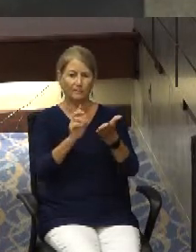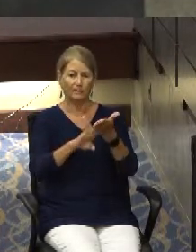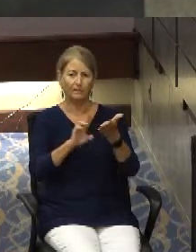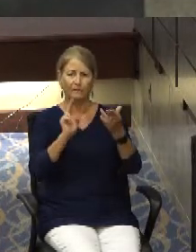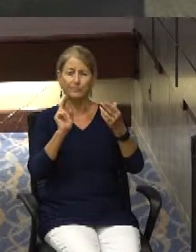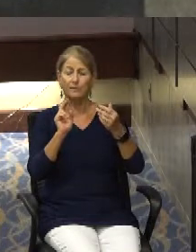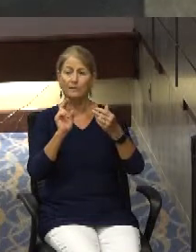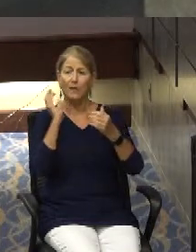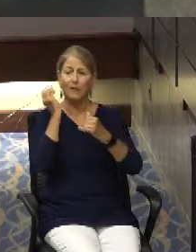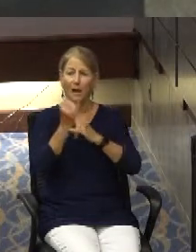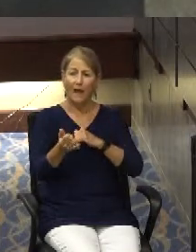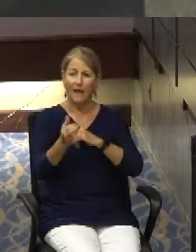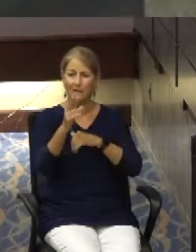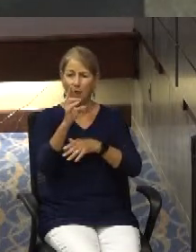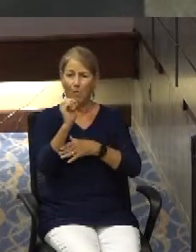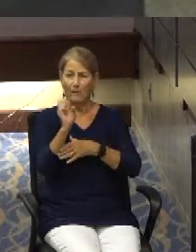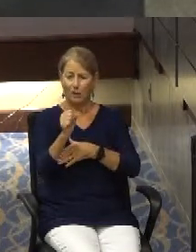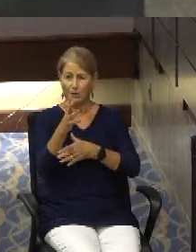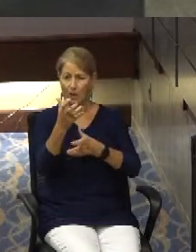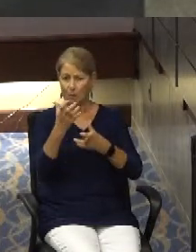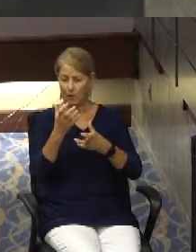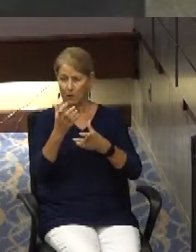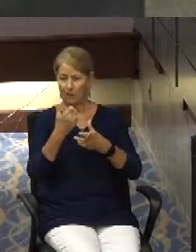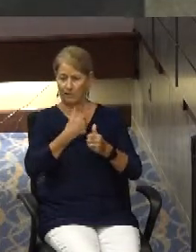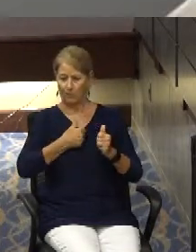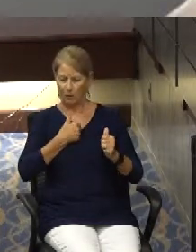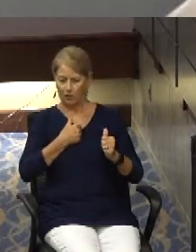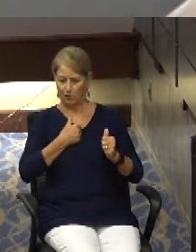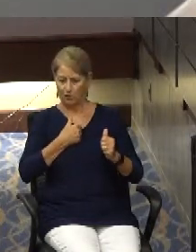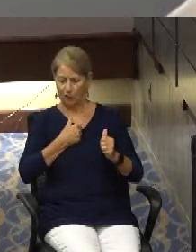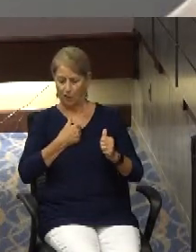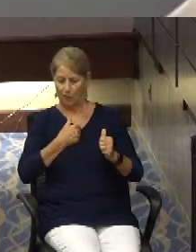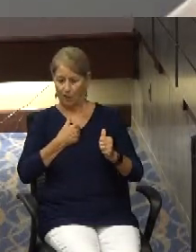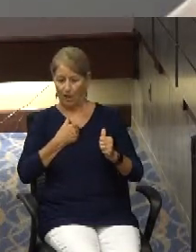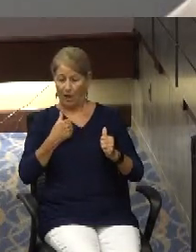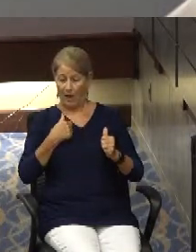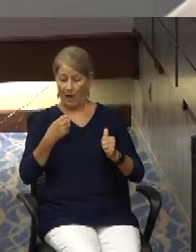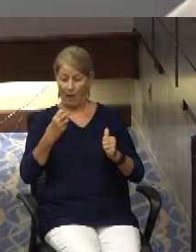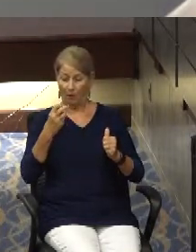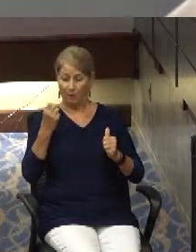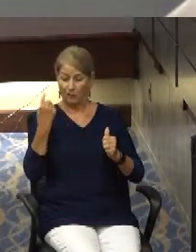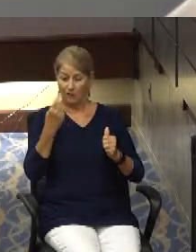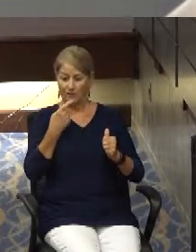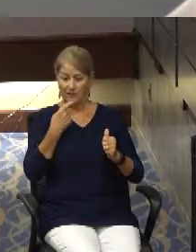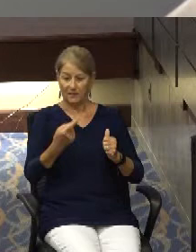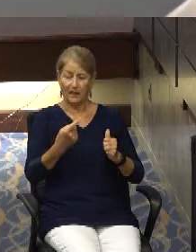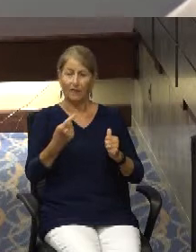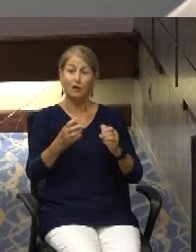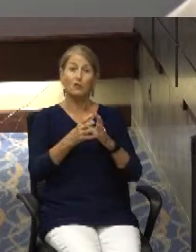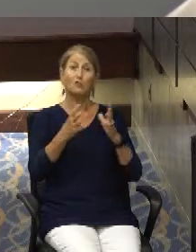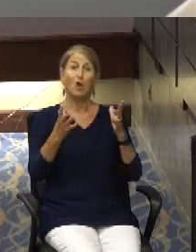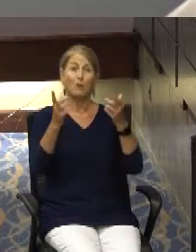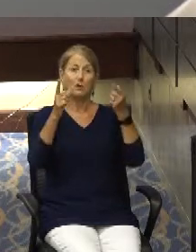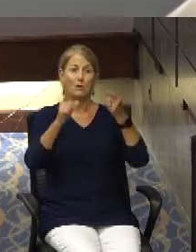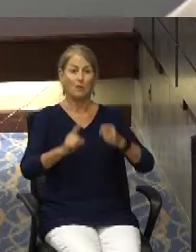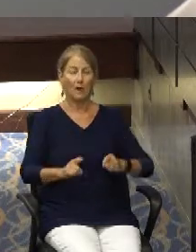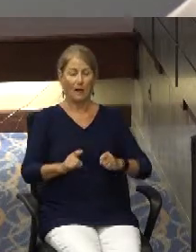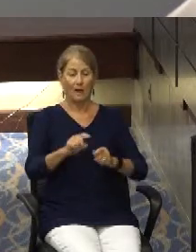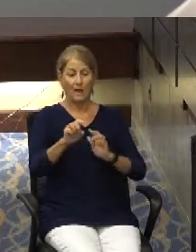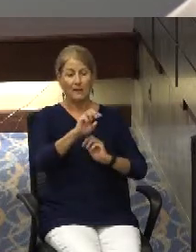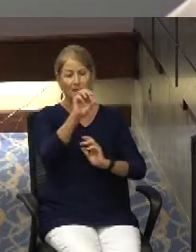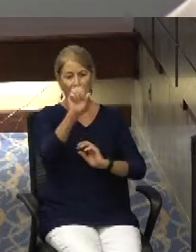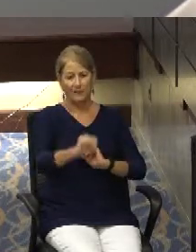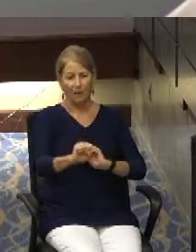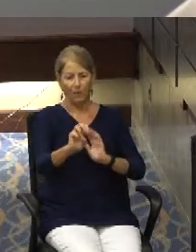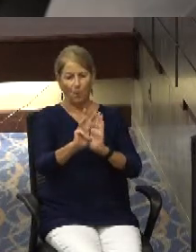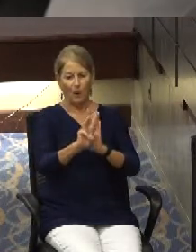The last resolution I wanted, oh, my apologies. I was just gonna say, there's so much going on in South Waco right now.